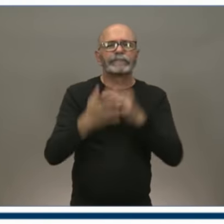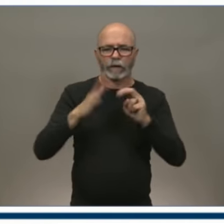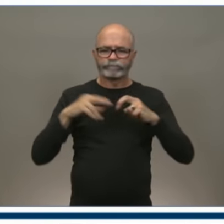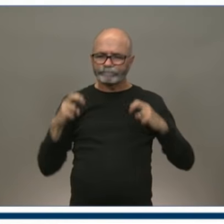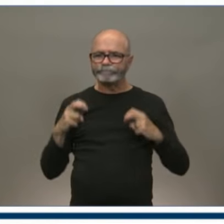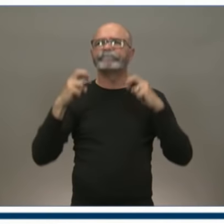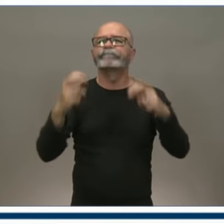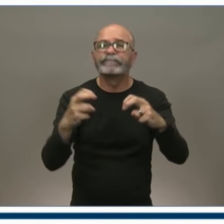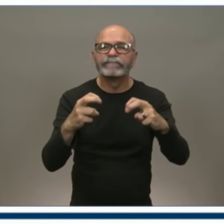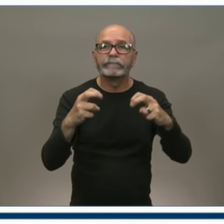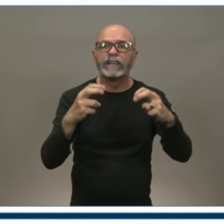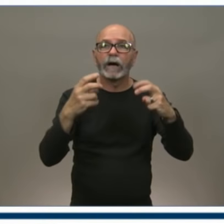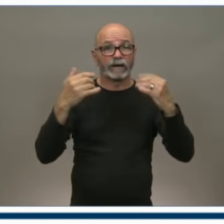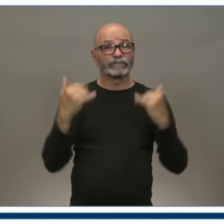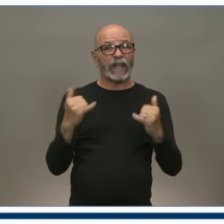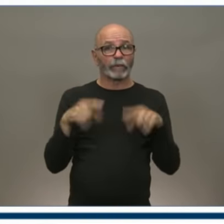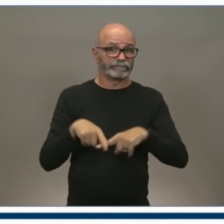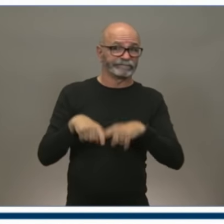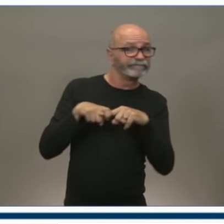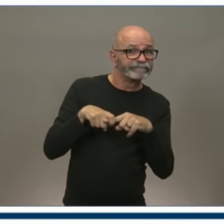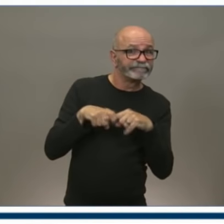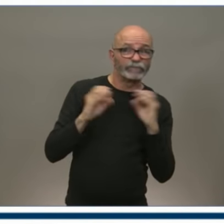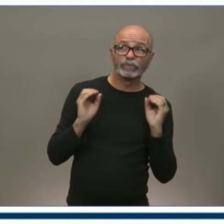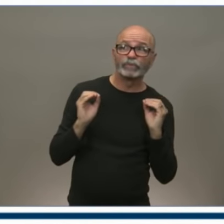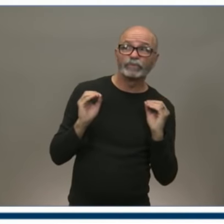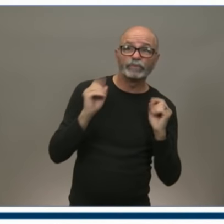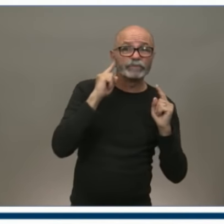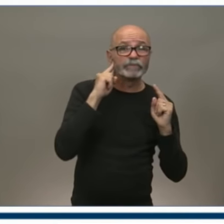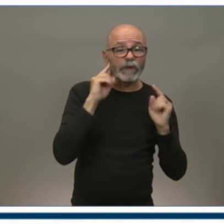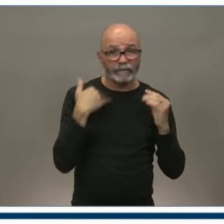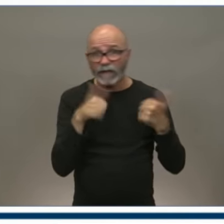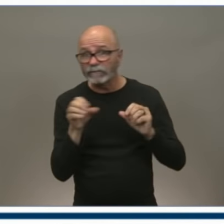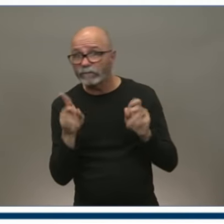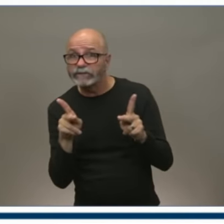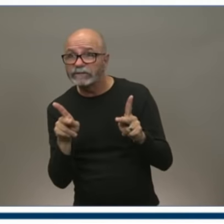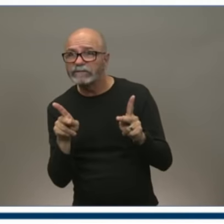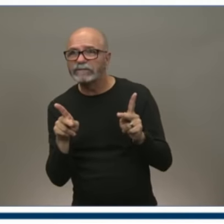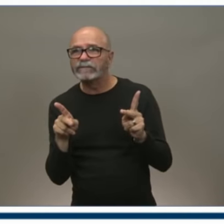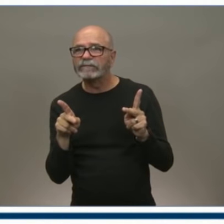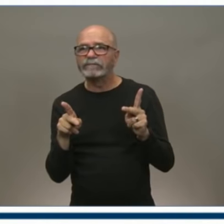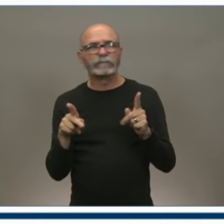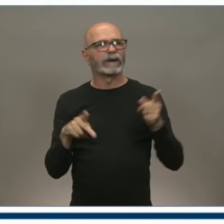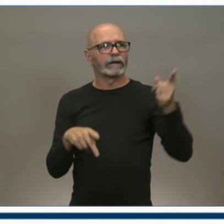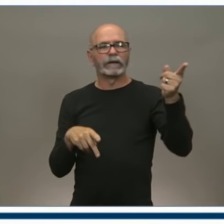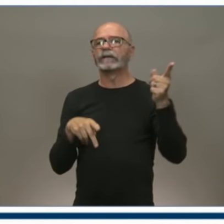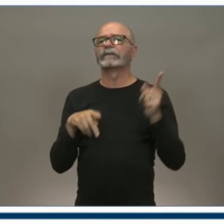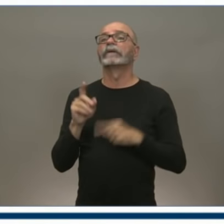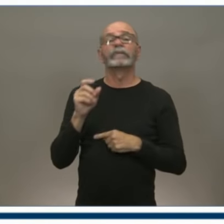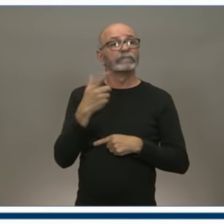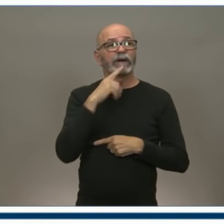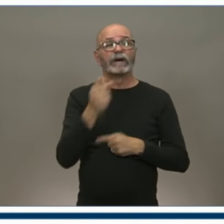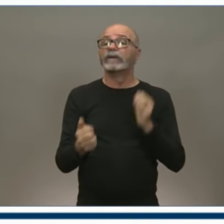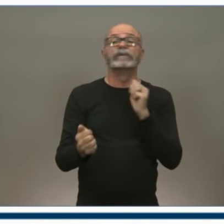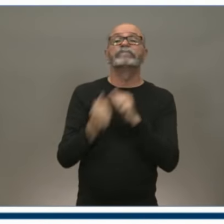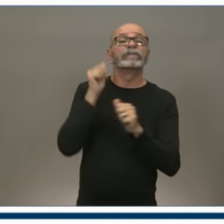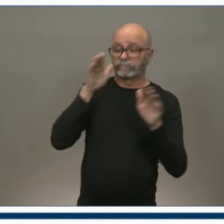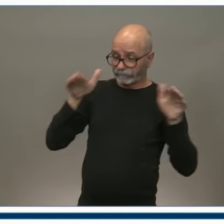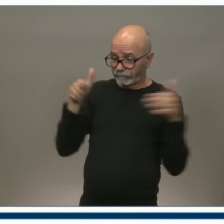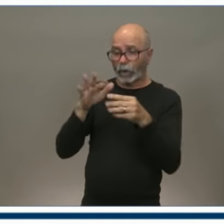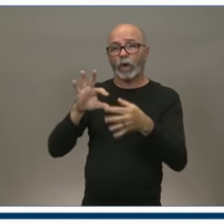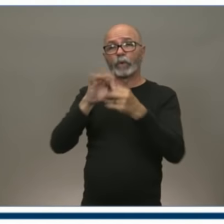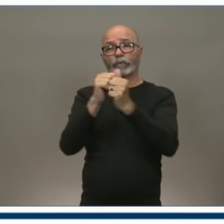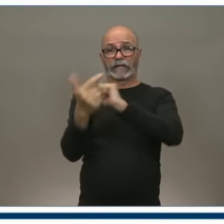now? I would say to them that my number one focus will be to deal with the issue of COVID. It is here, it is